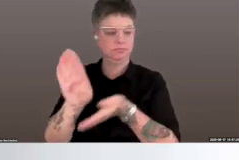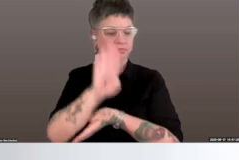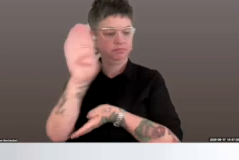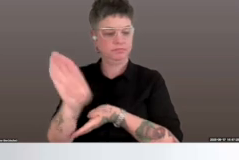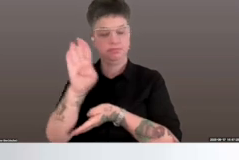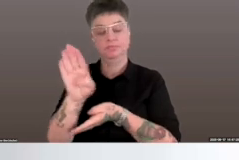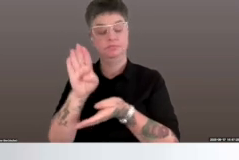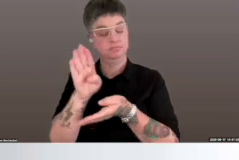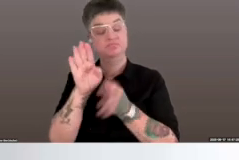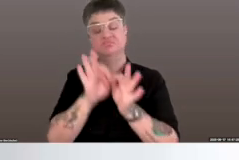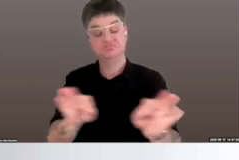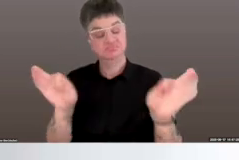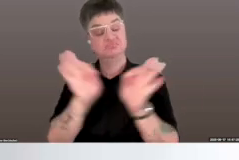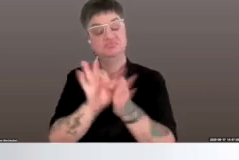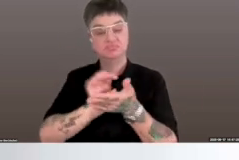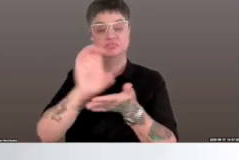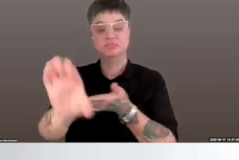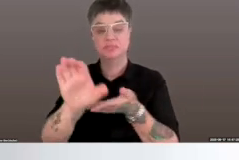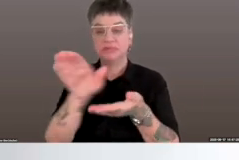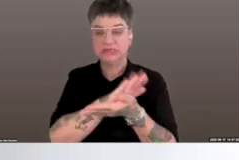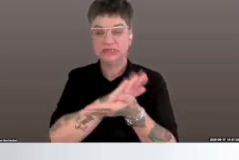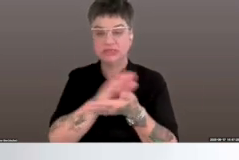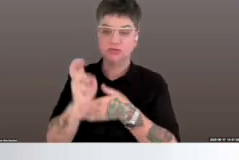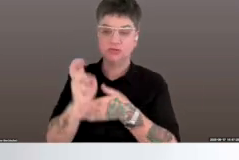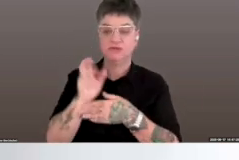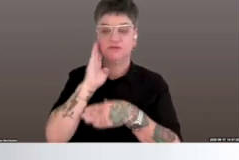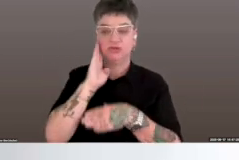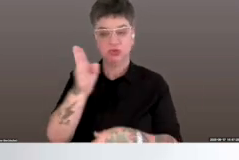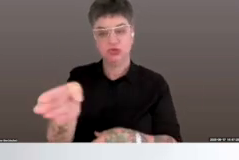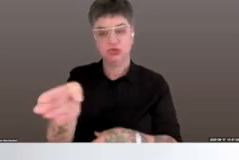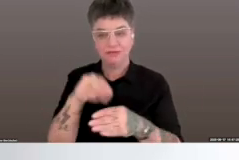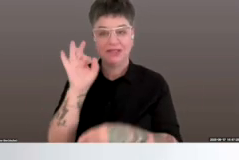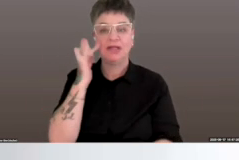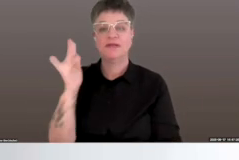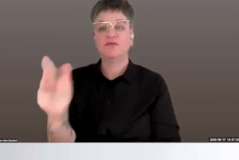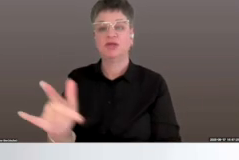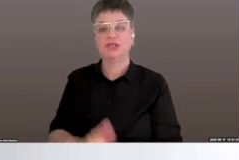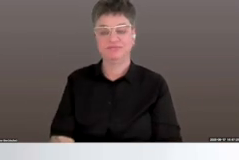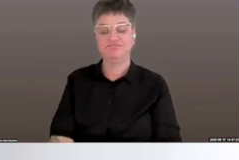investment in California's clean transportation future. Next slide.